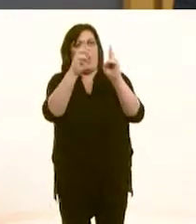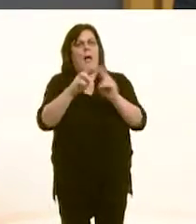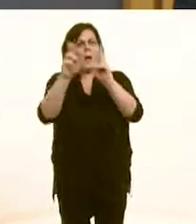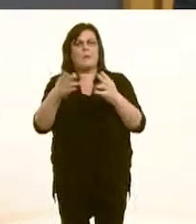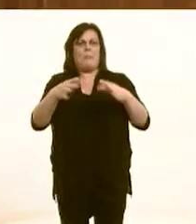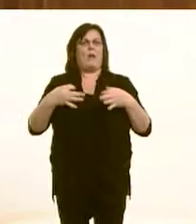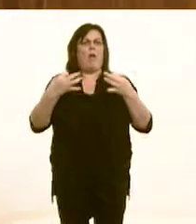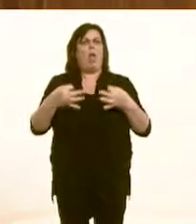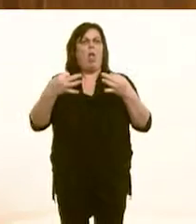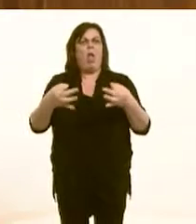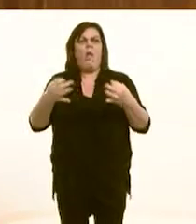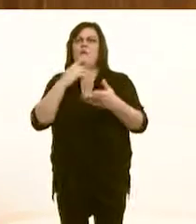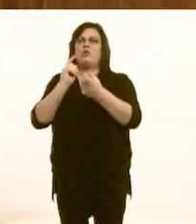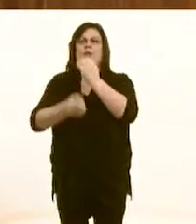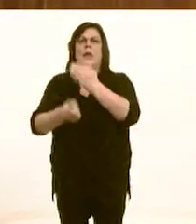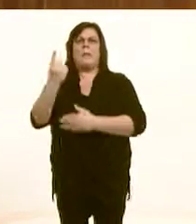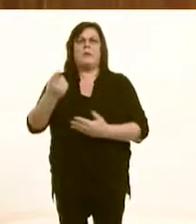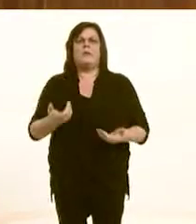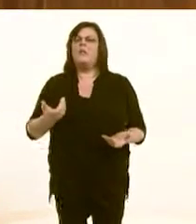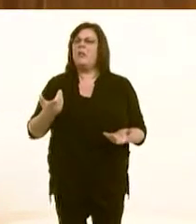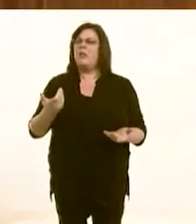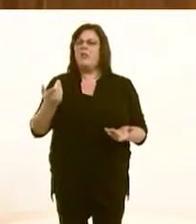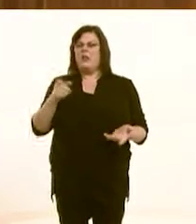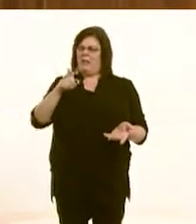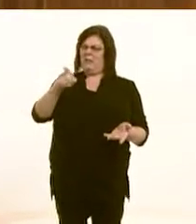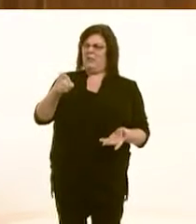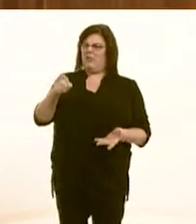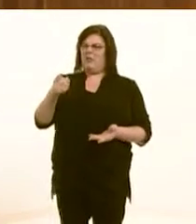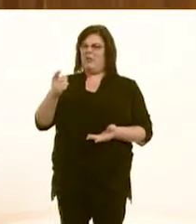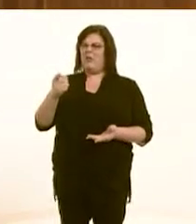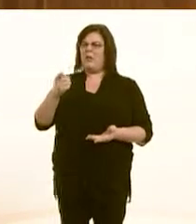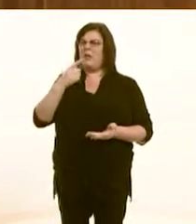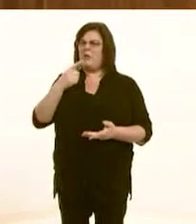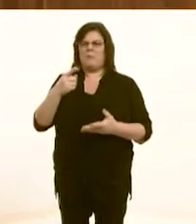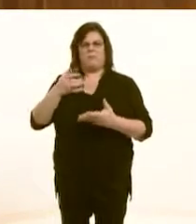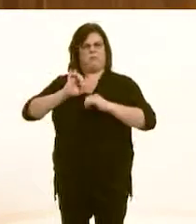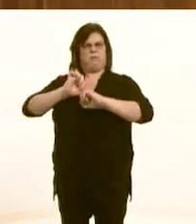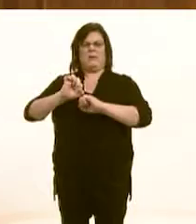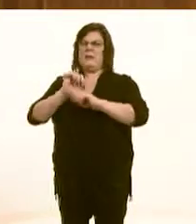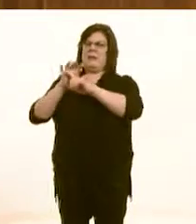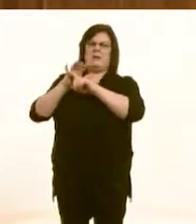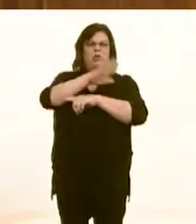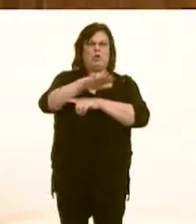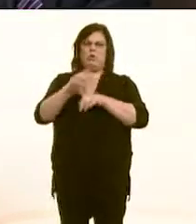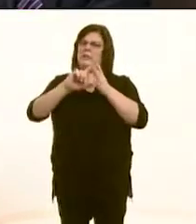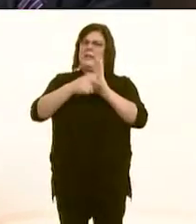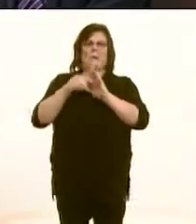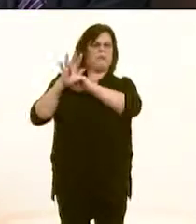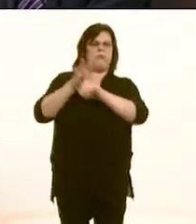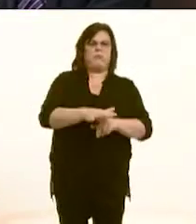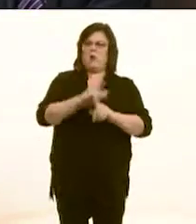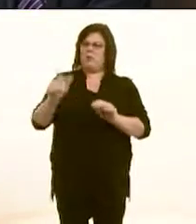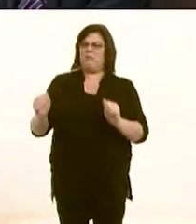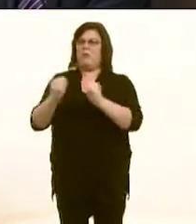effect? He stands there and defends discrimination against disabled children. He fails